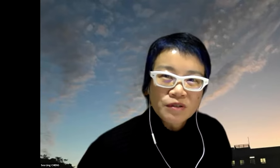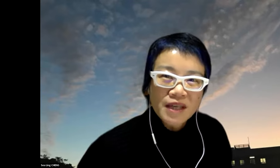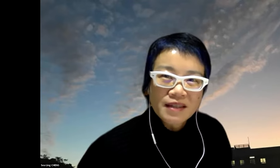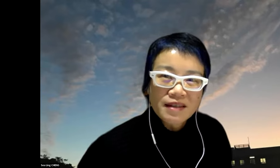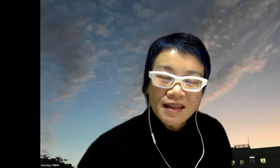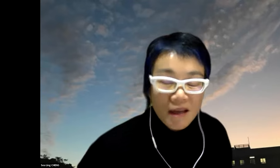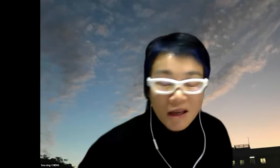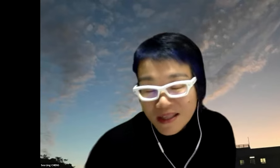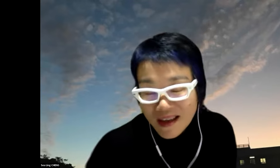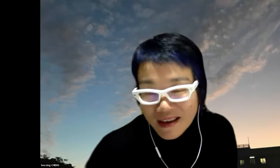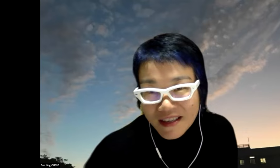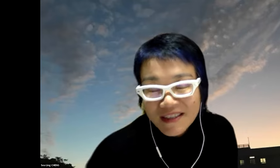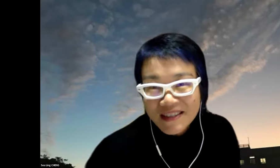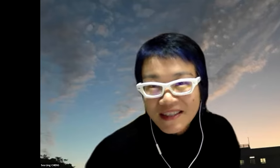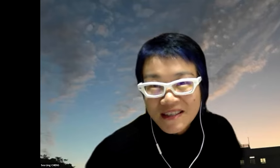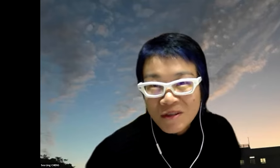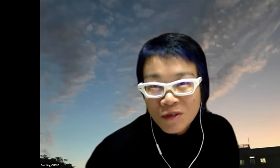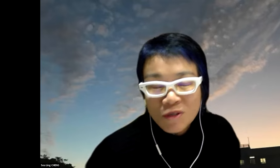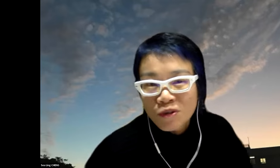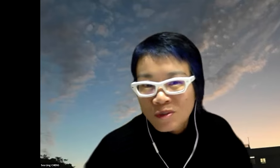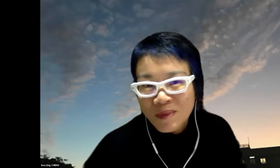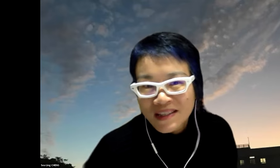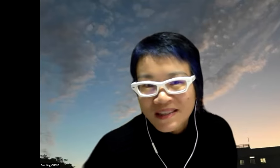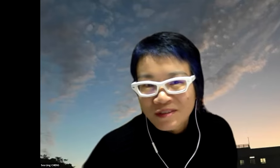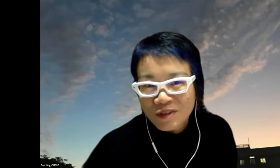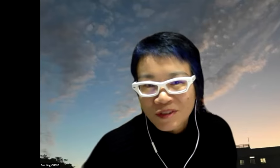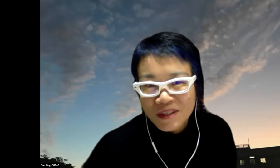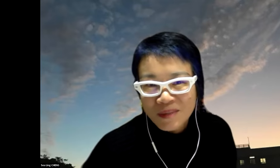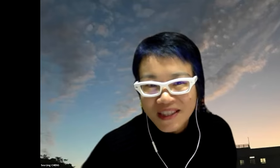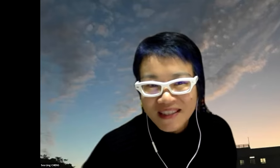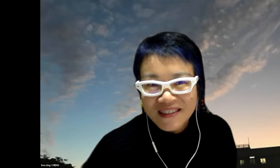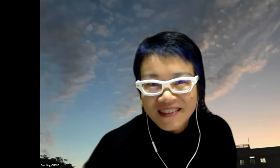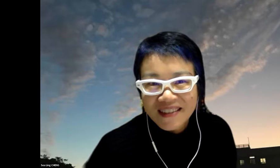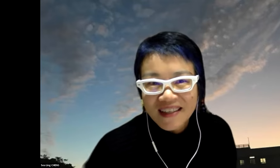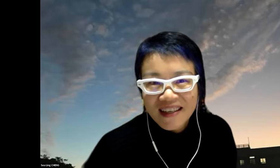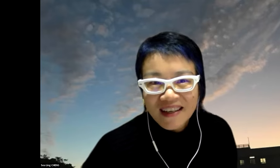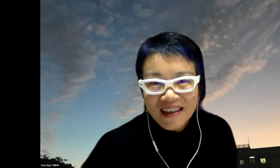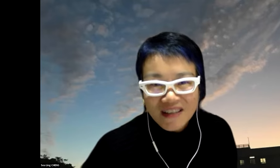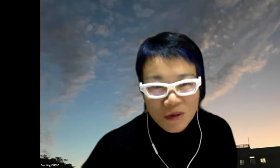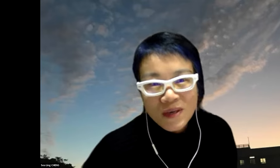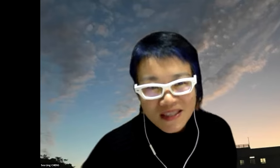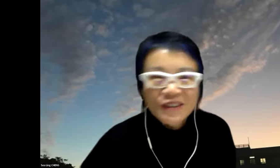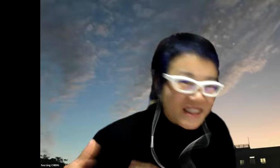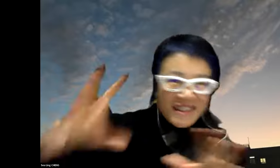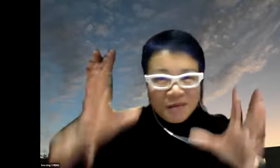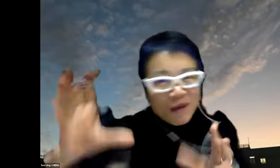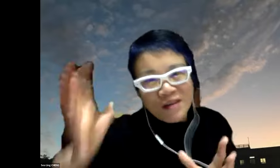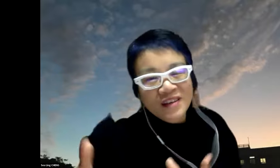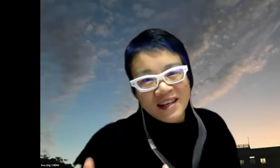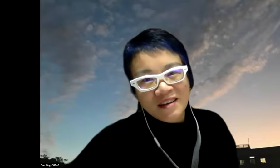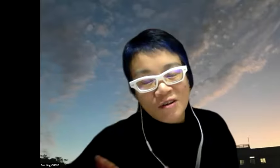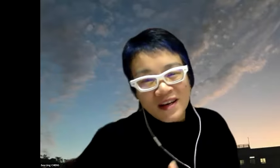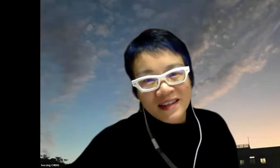could create, and I mean, I recognize that there's no neutral space for communication. And it's always tilted in